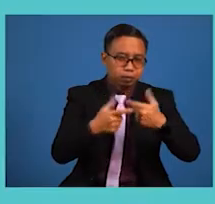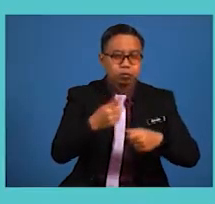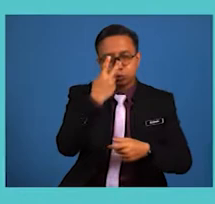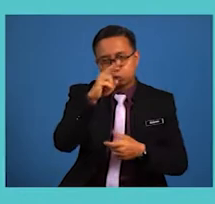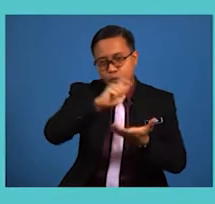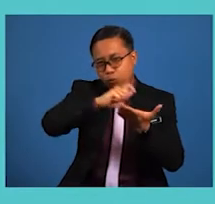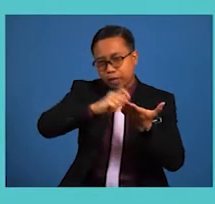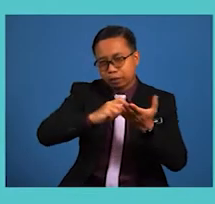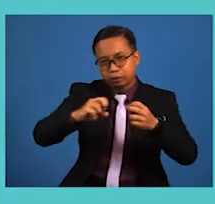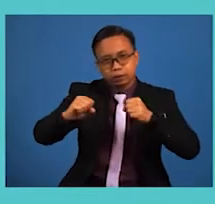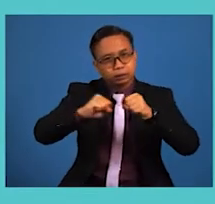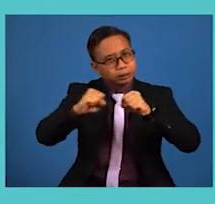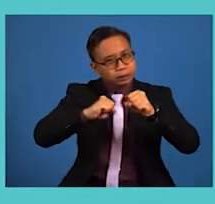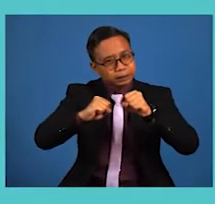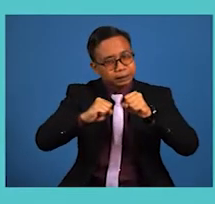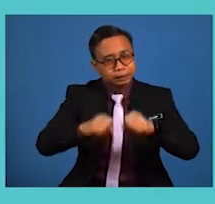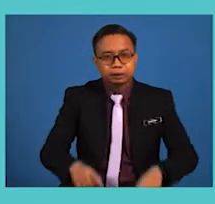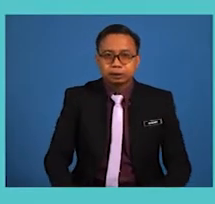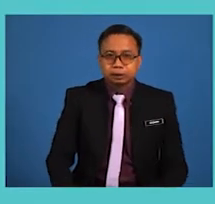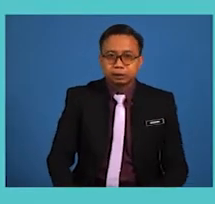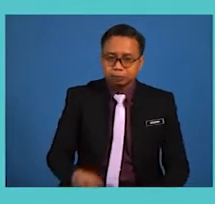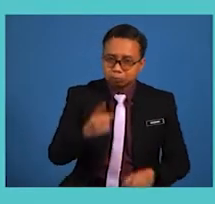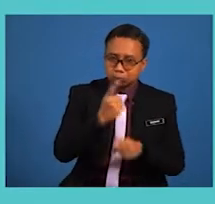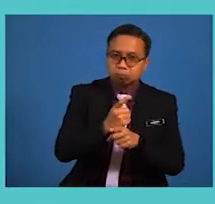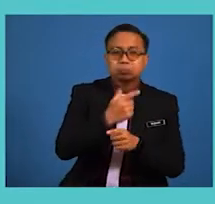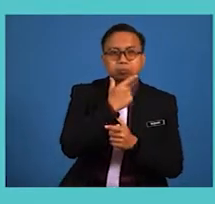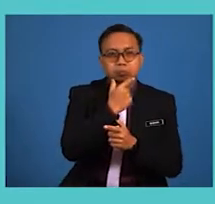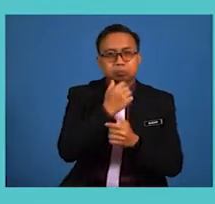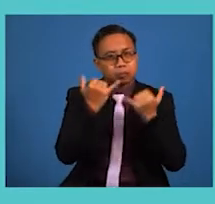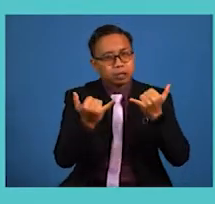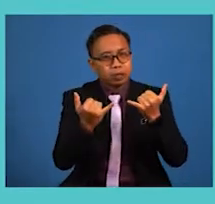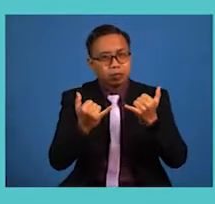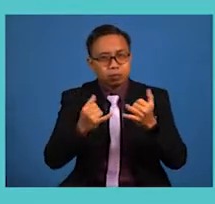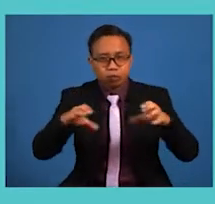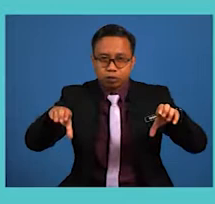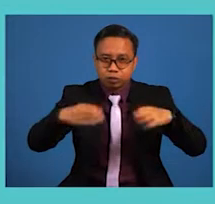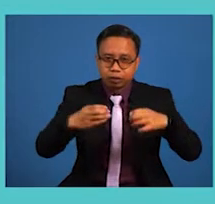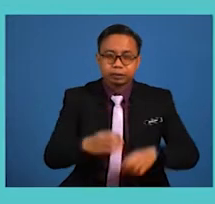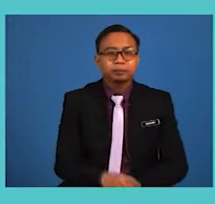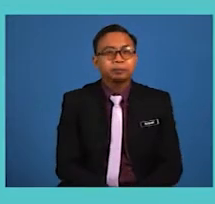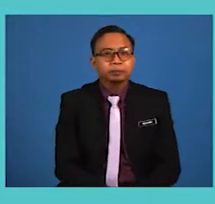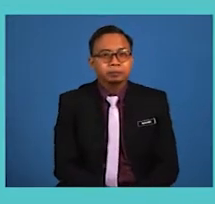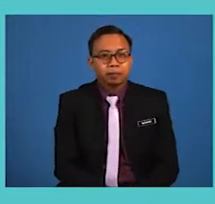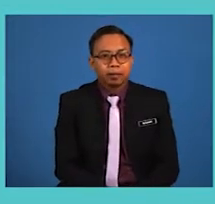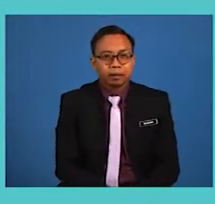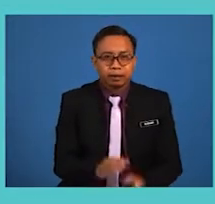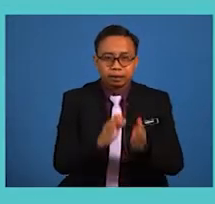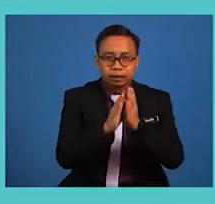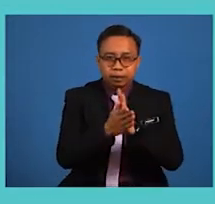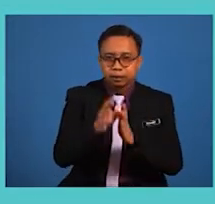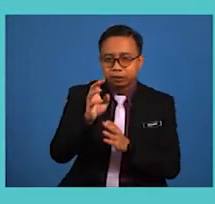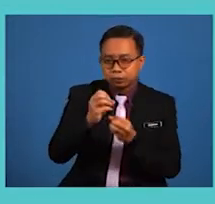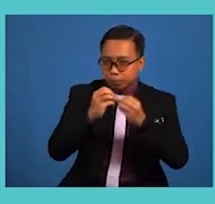to write the synthesis? Is it logical? Okay, now let's try. As